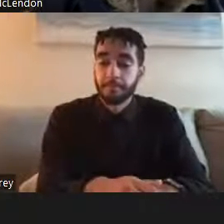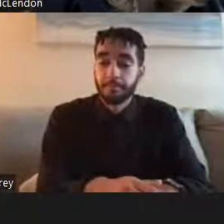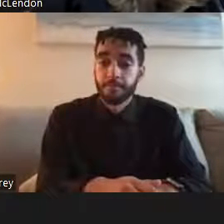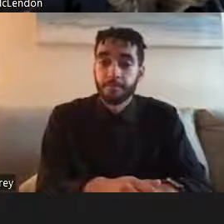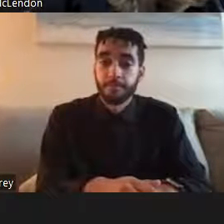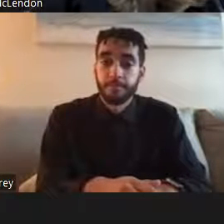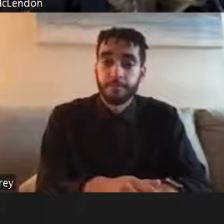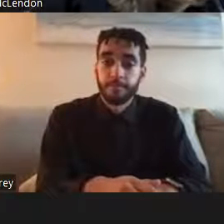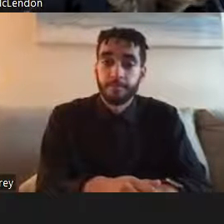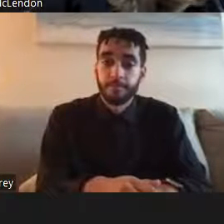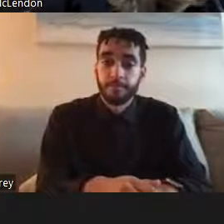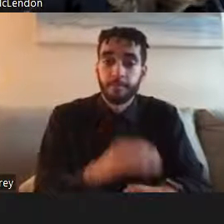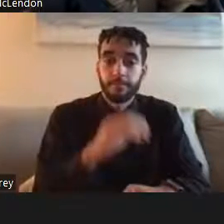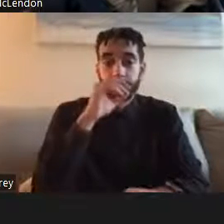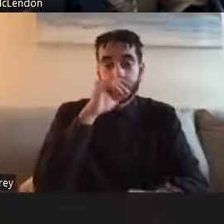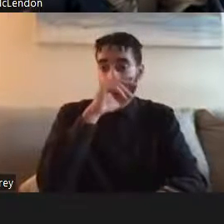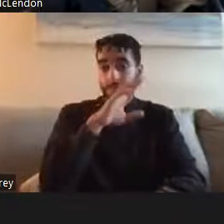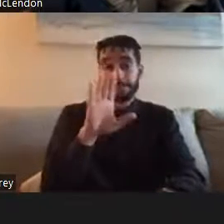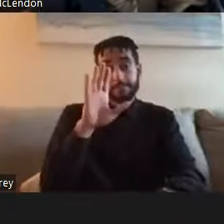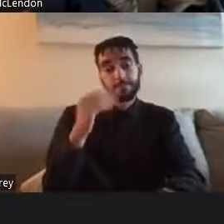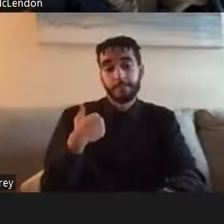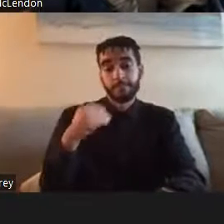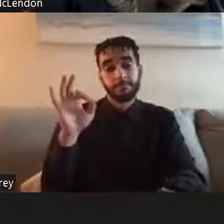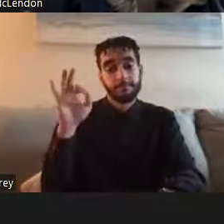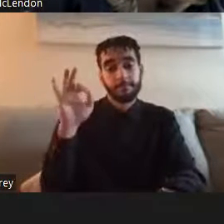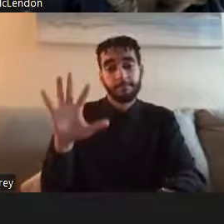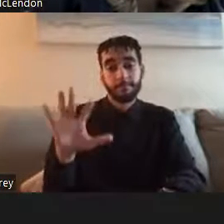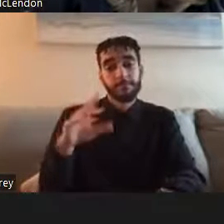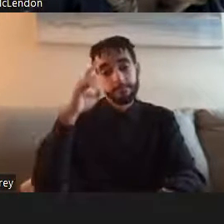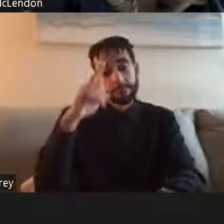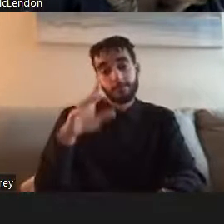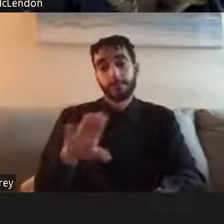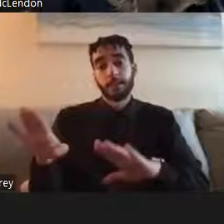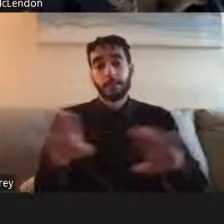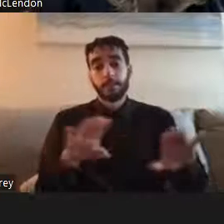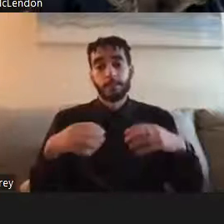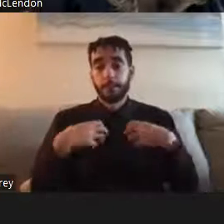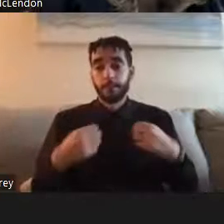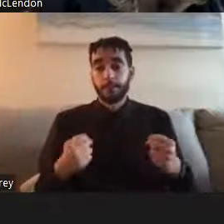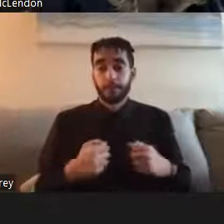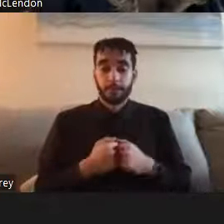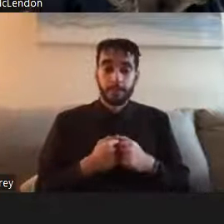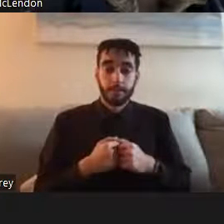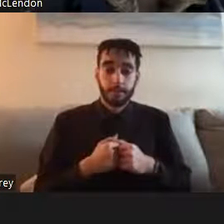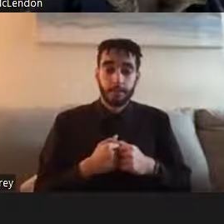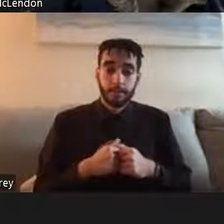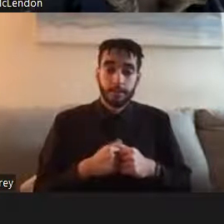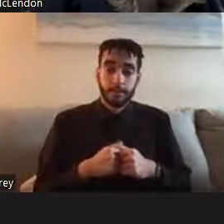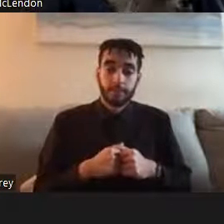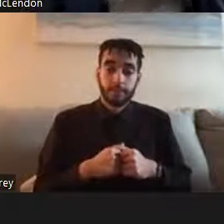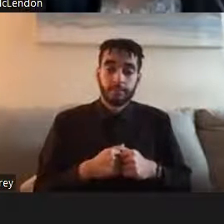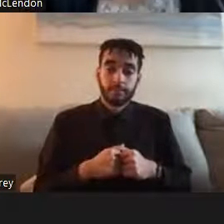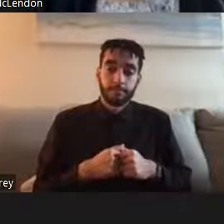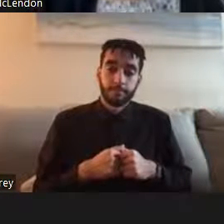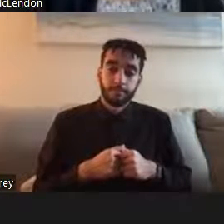Well, I guess I'll just put in another plug for behavioral health and to be called out specifically, you know, when looking at